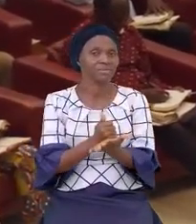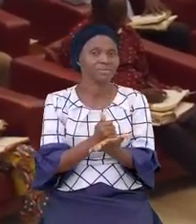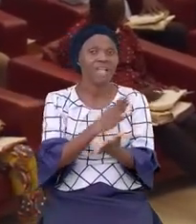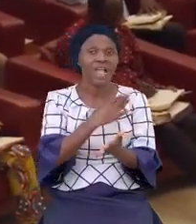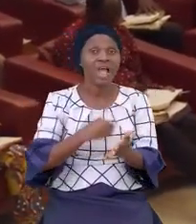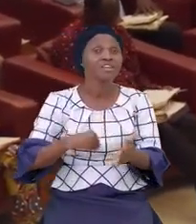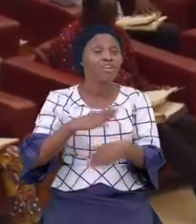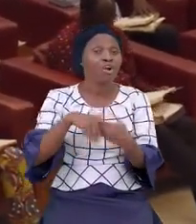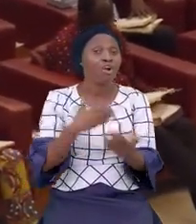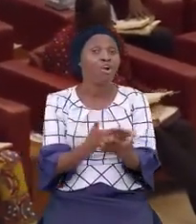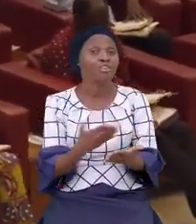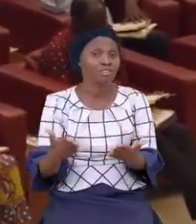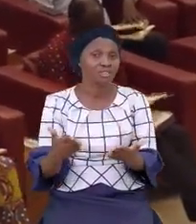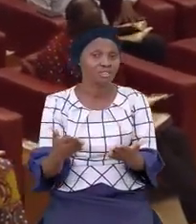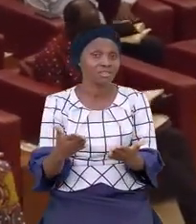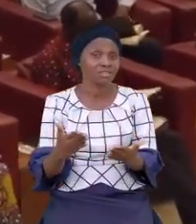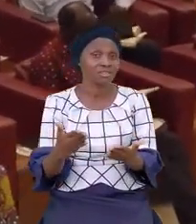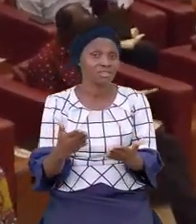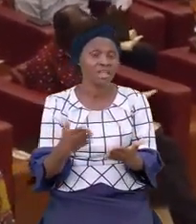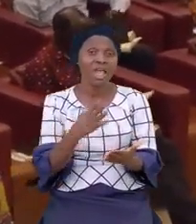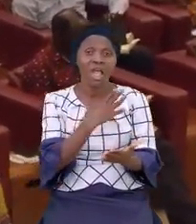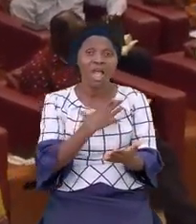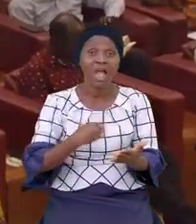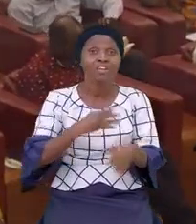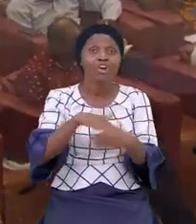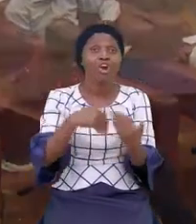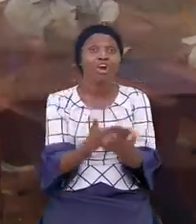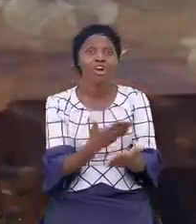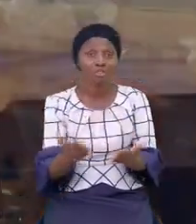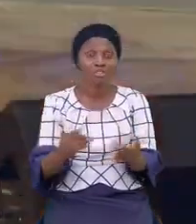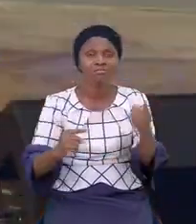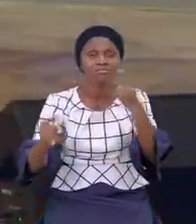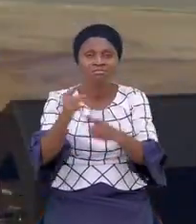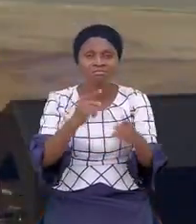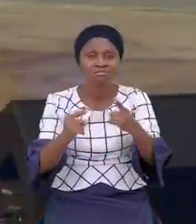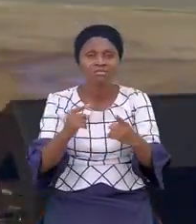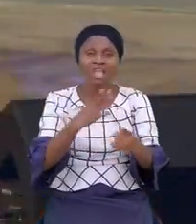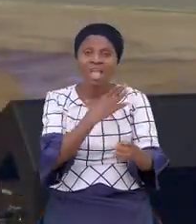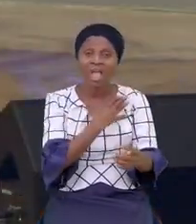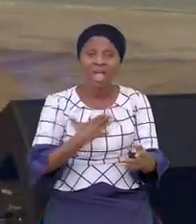things whatsoever I will ask in prayer,